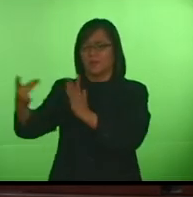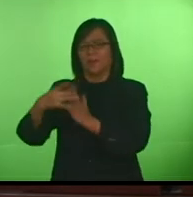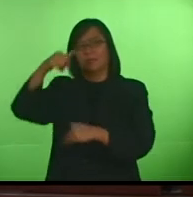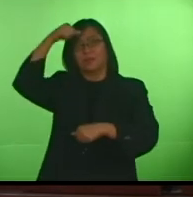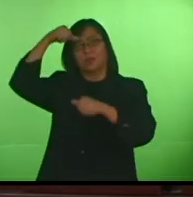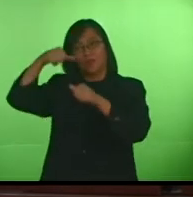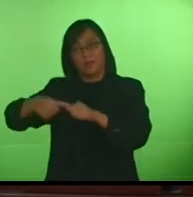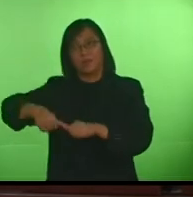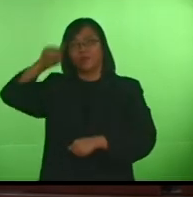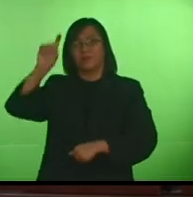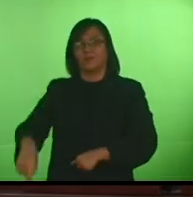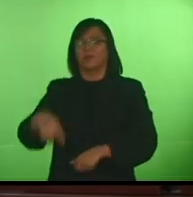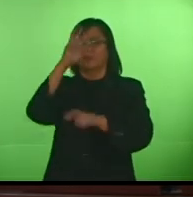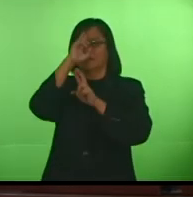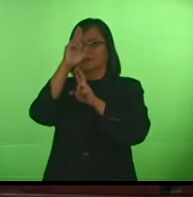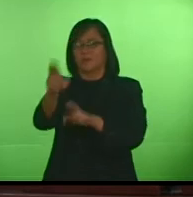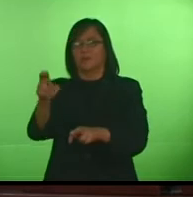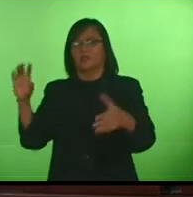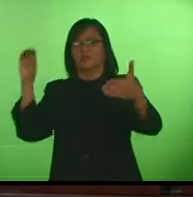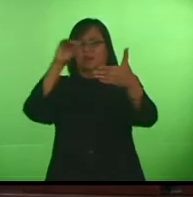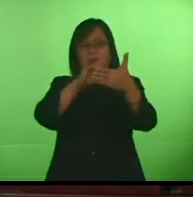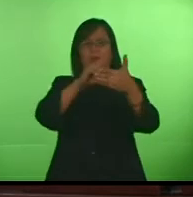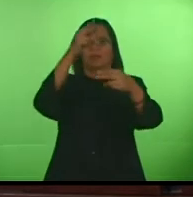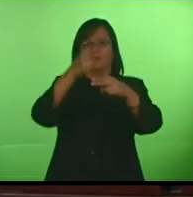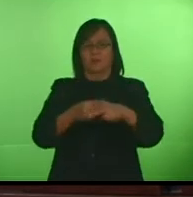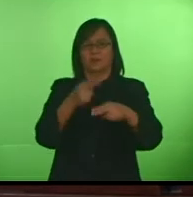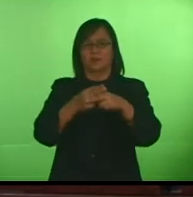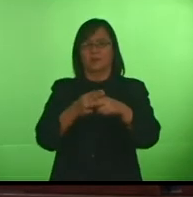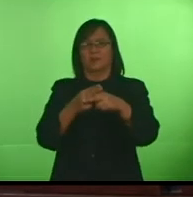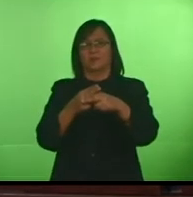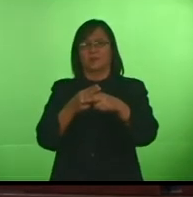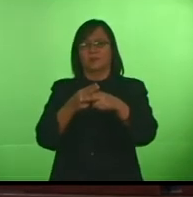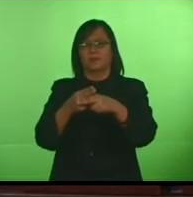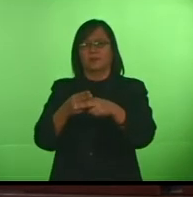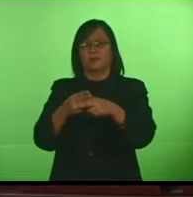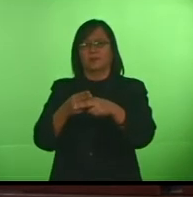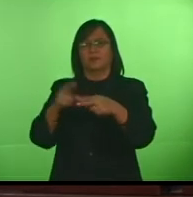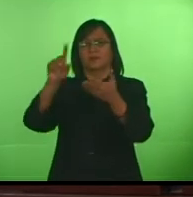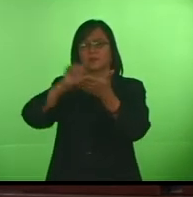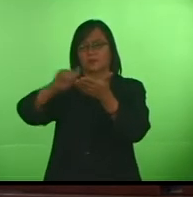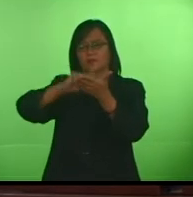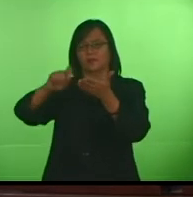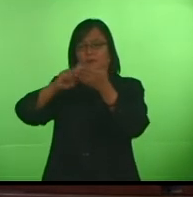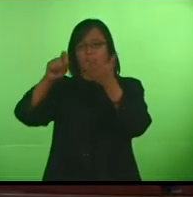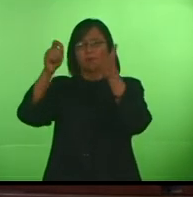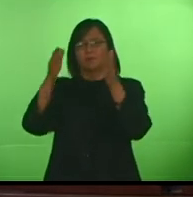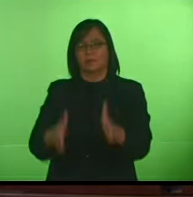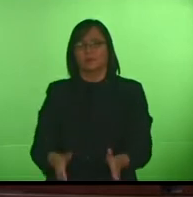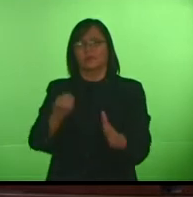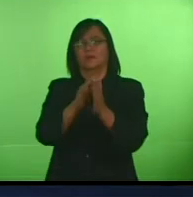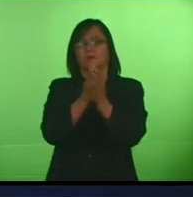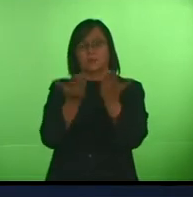must always give credit to the source by citing it in your bibliography to avoid